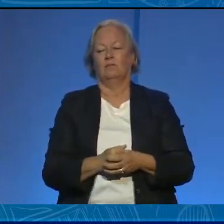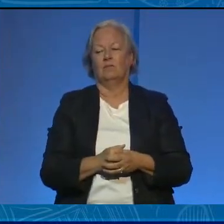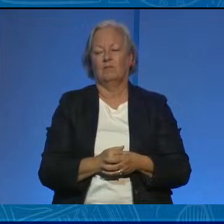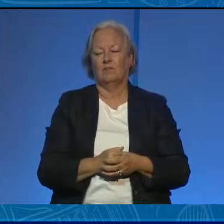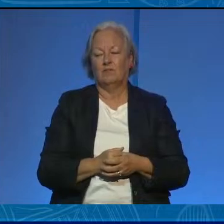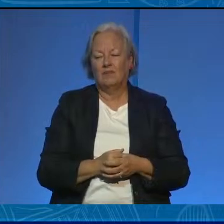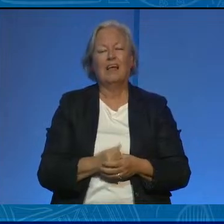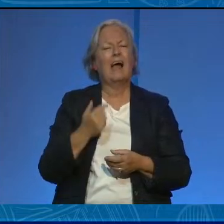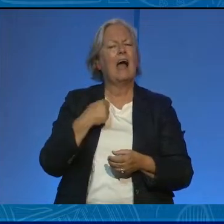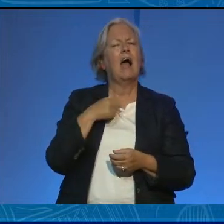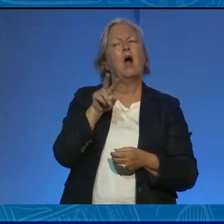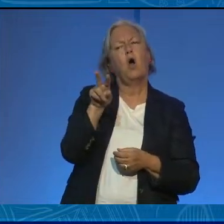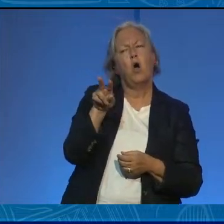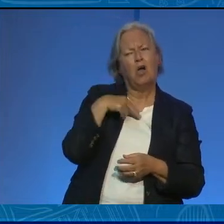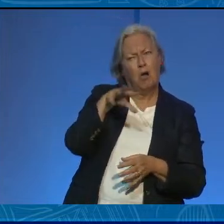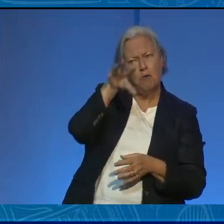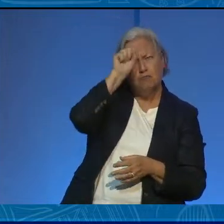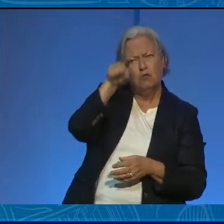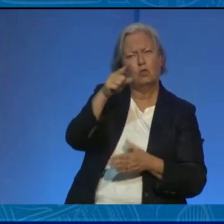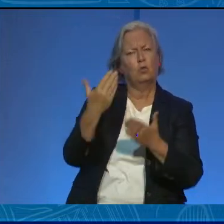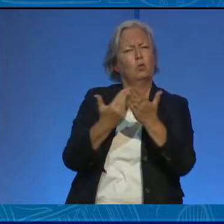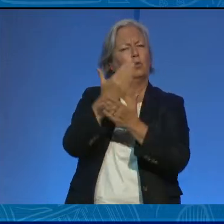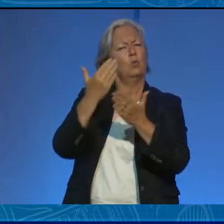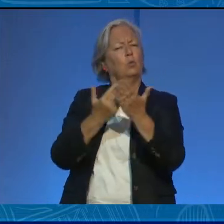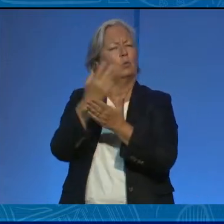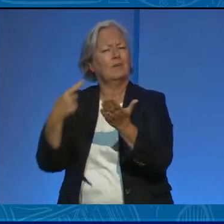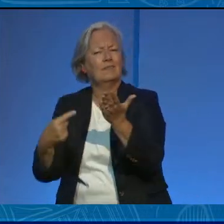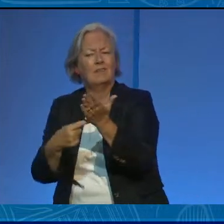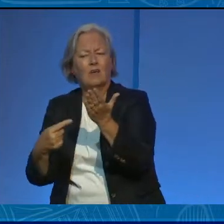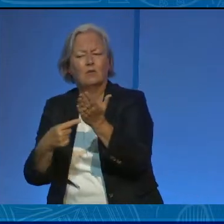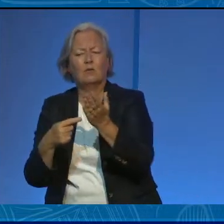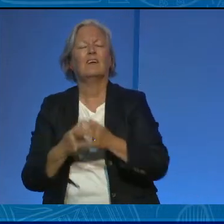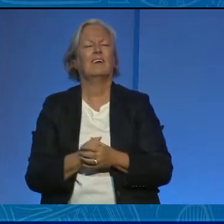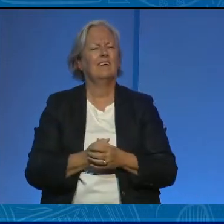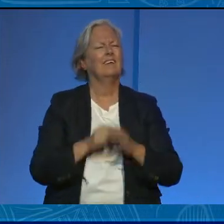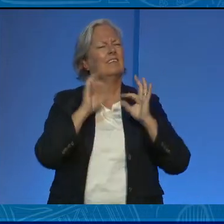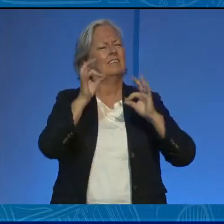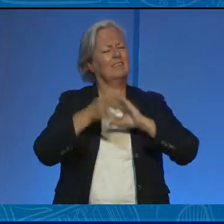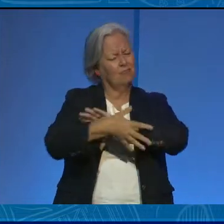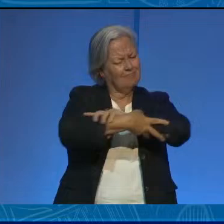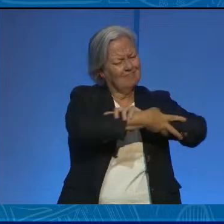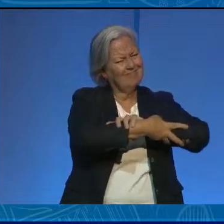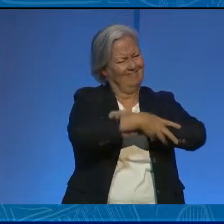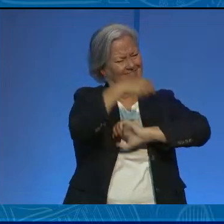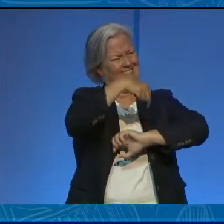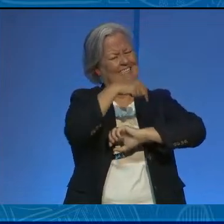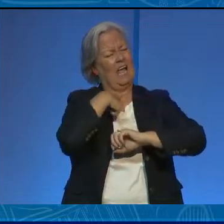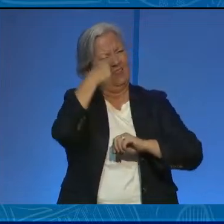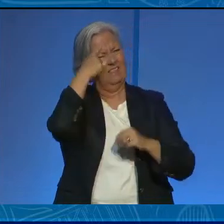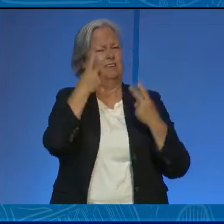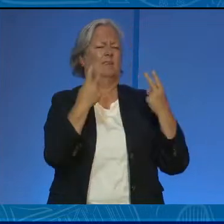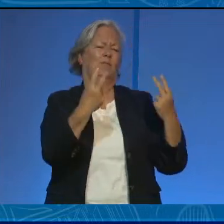new technologies from other countries. Having that collaboration and learning from each other is quite important.